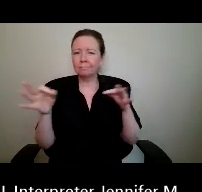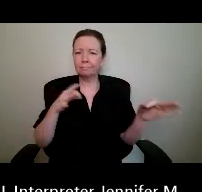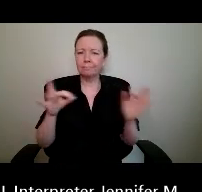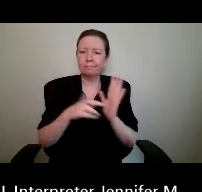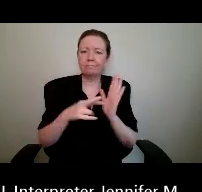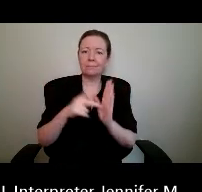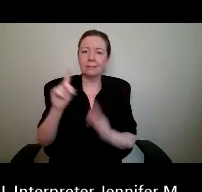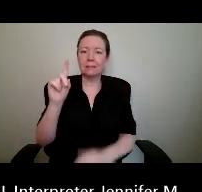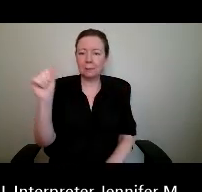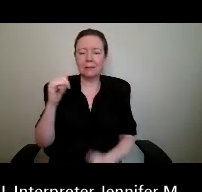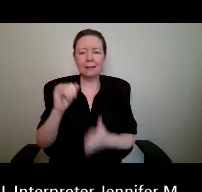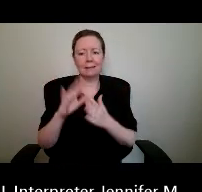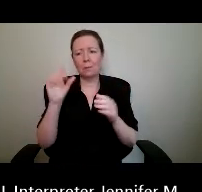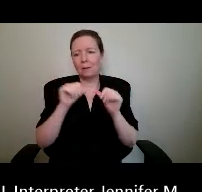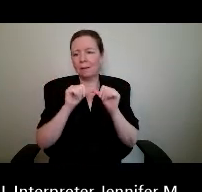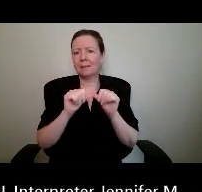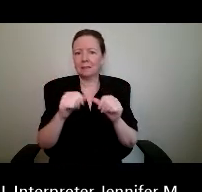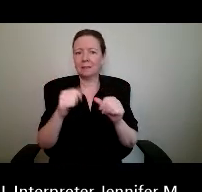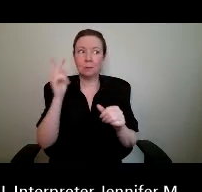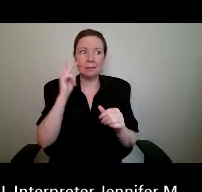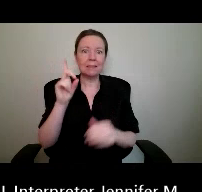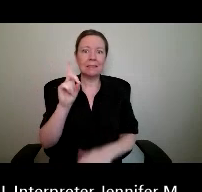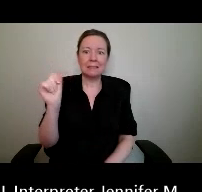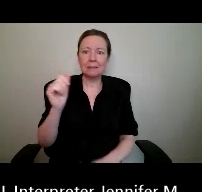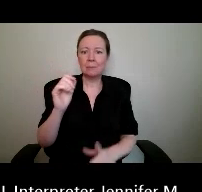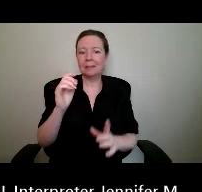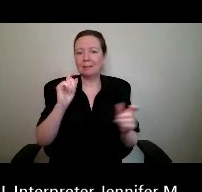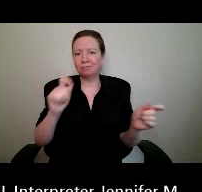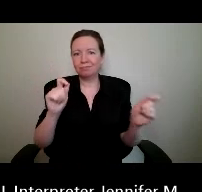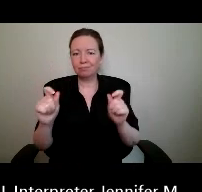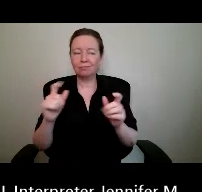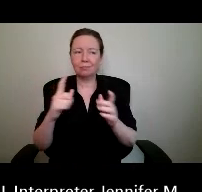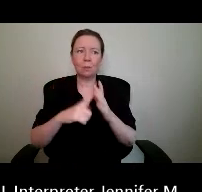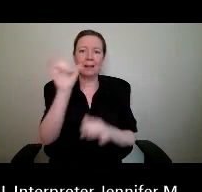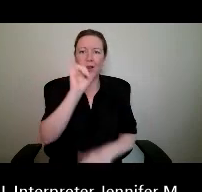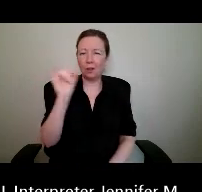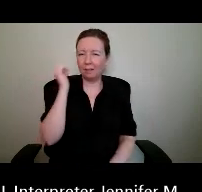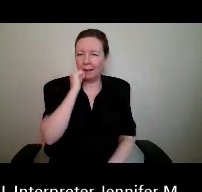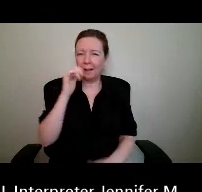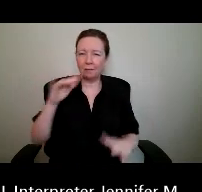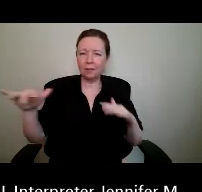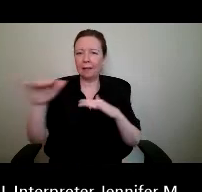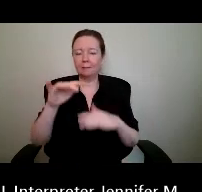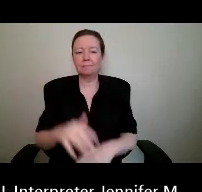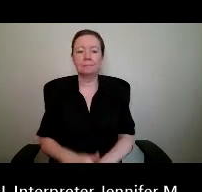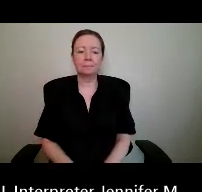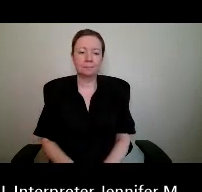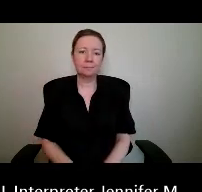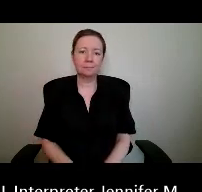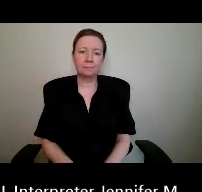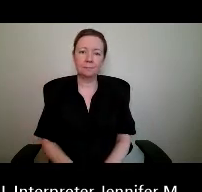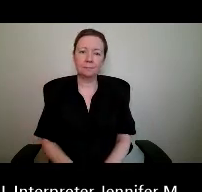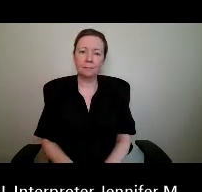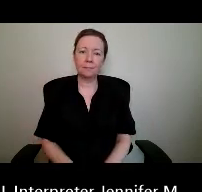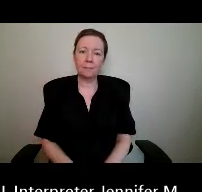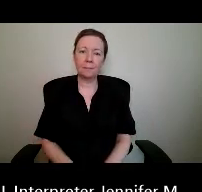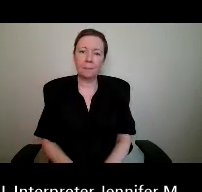continue as we continue to see disabilities changing and how they look in the everyday landscape of our lives.